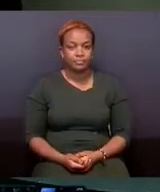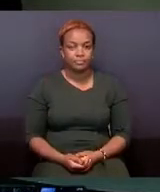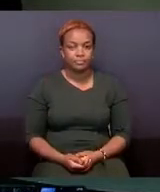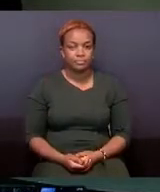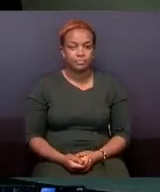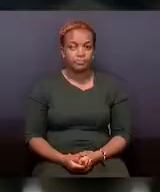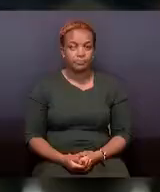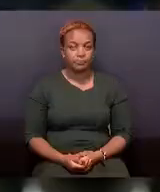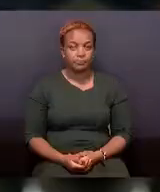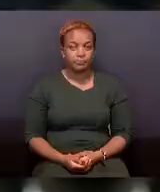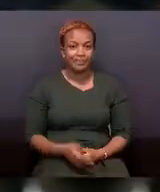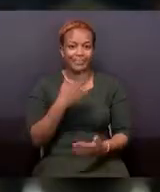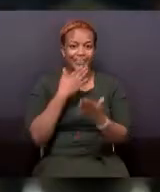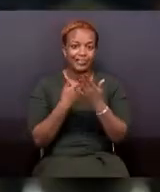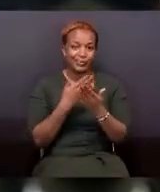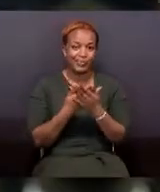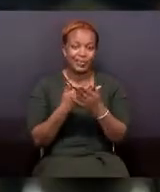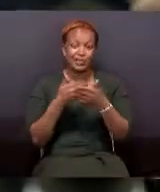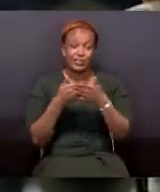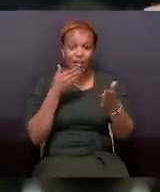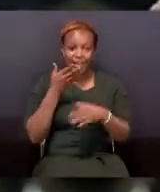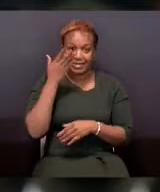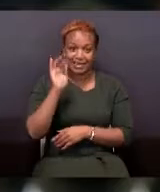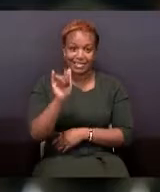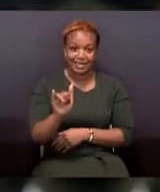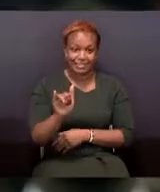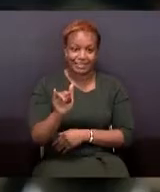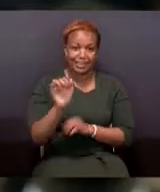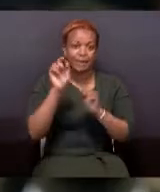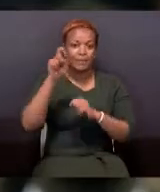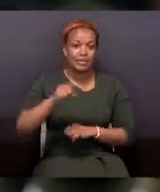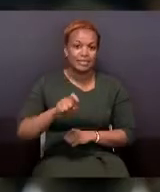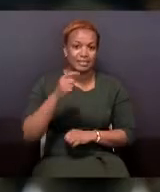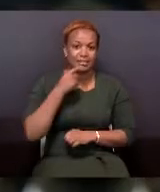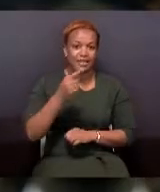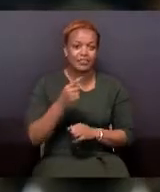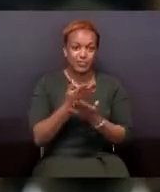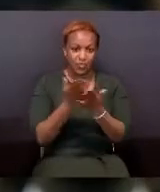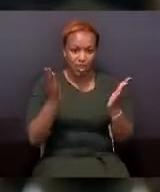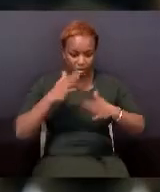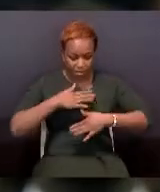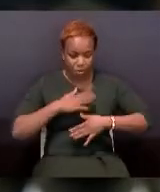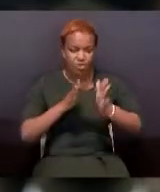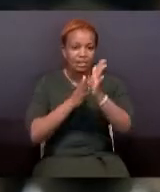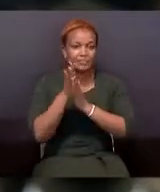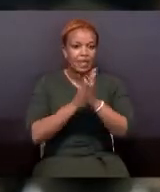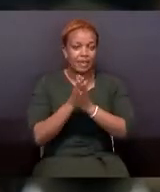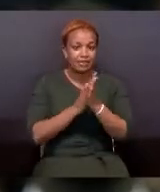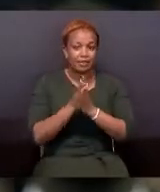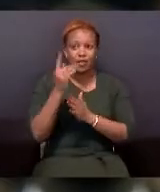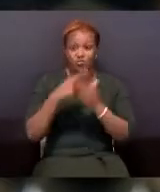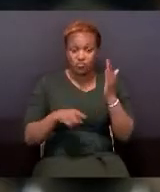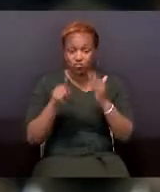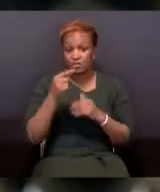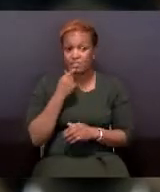Thank you, Rubeneko. Before I get into that, I must say, Your Excellencies, I'm inspired by your words today.